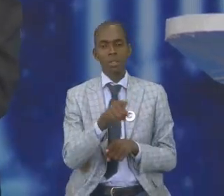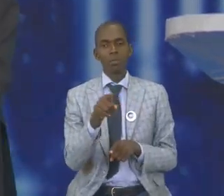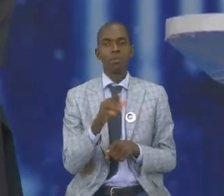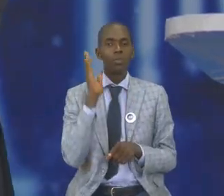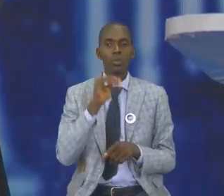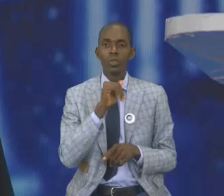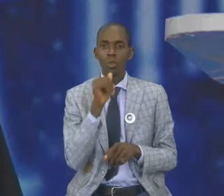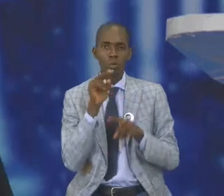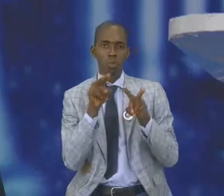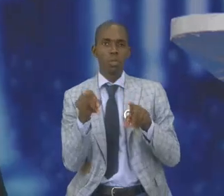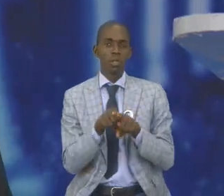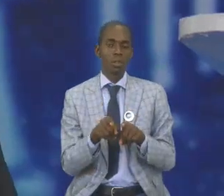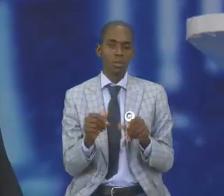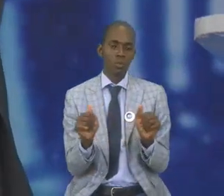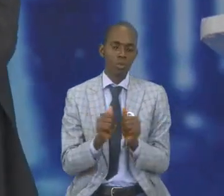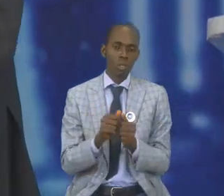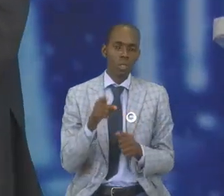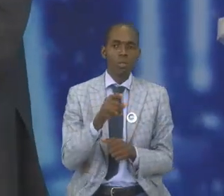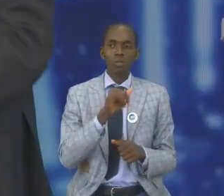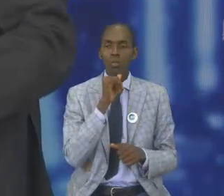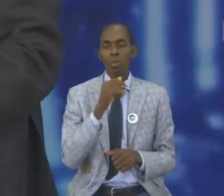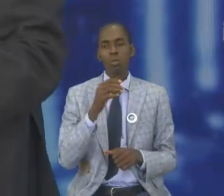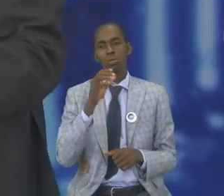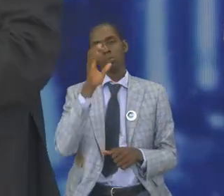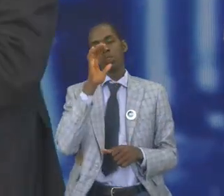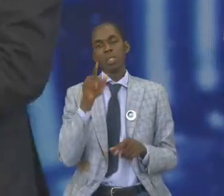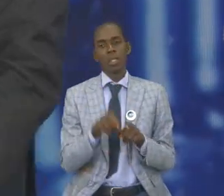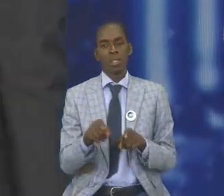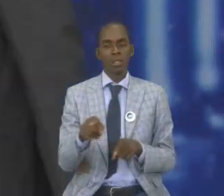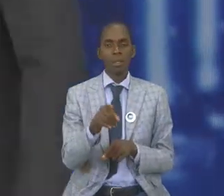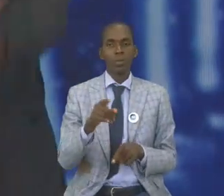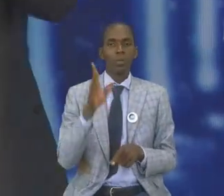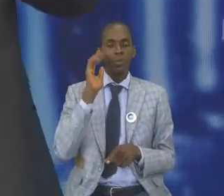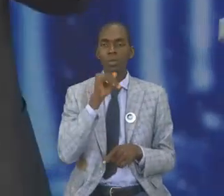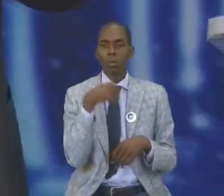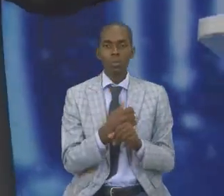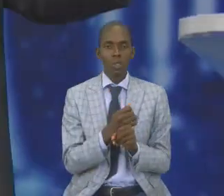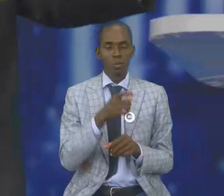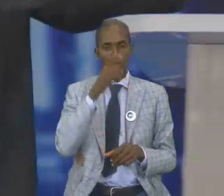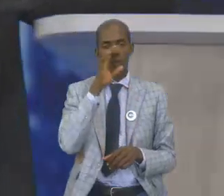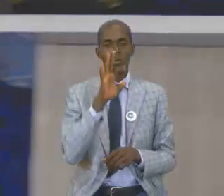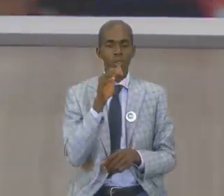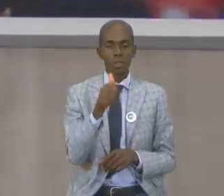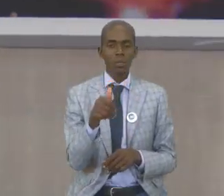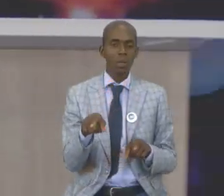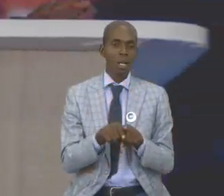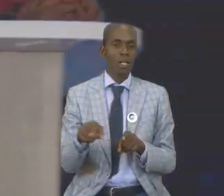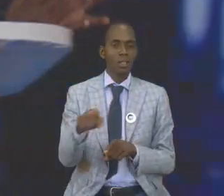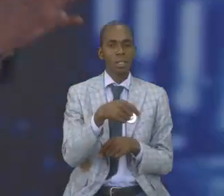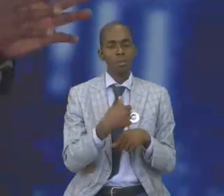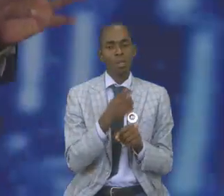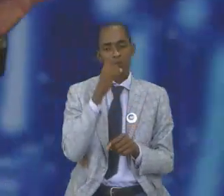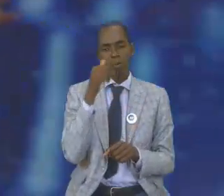they drink. And you don't, you know, make a fool of yourself like they are making fools of themselves. That's the reason